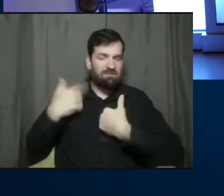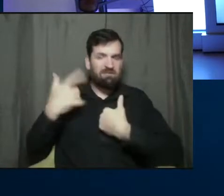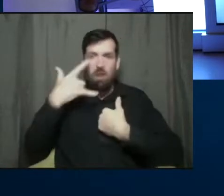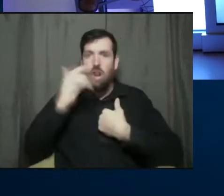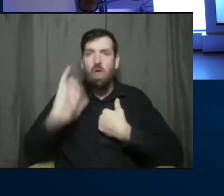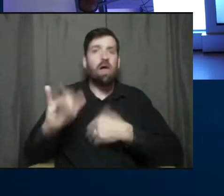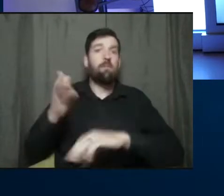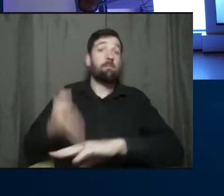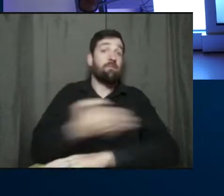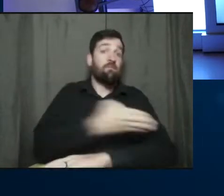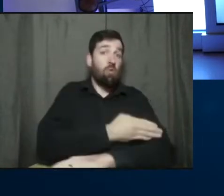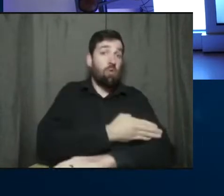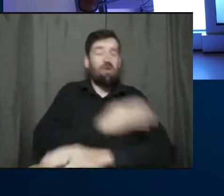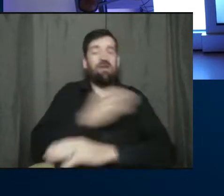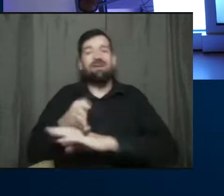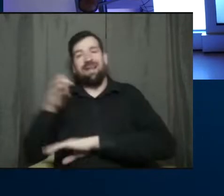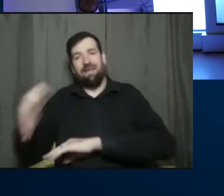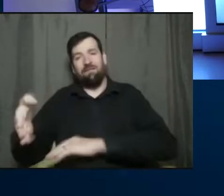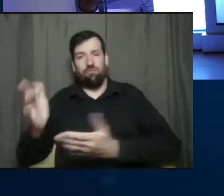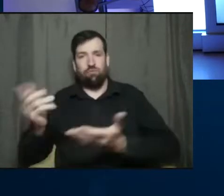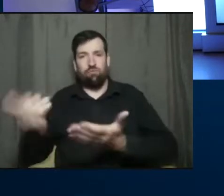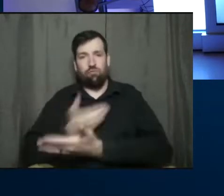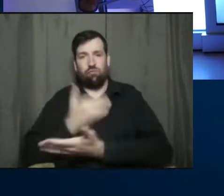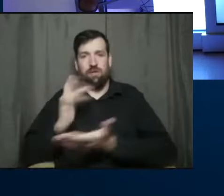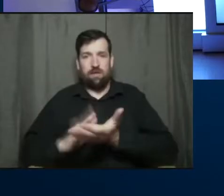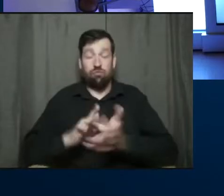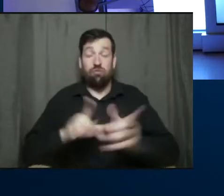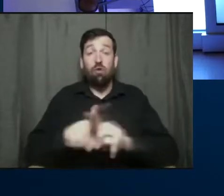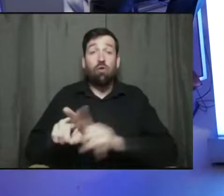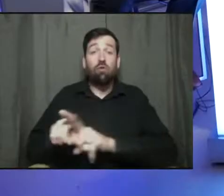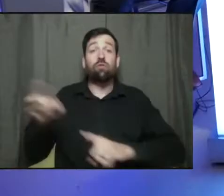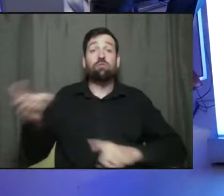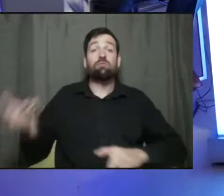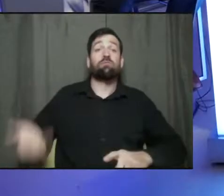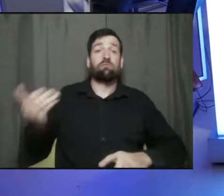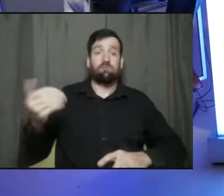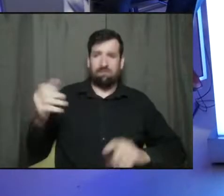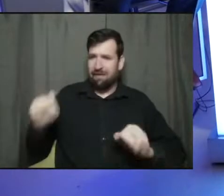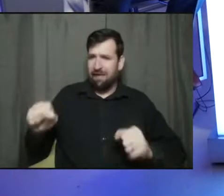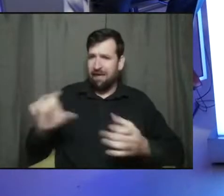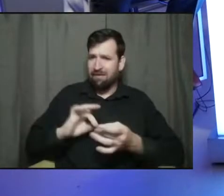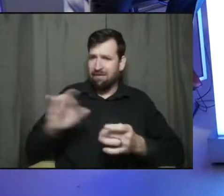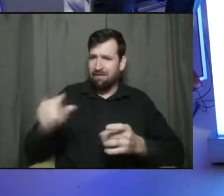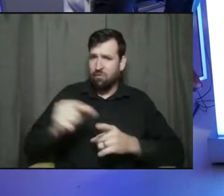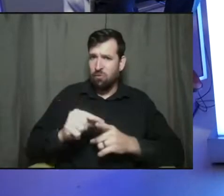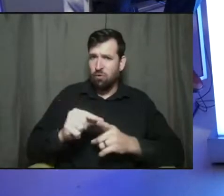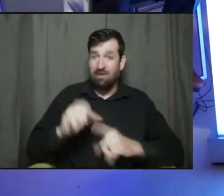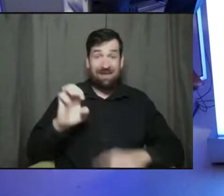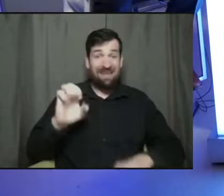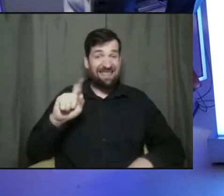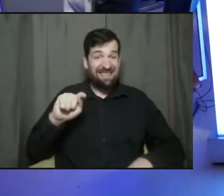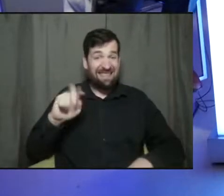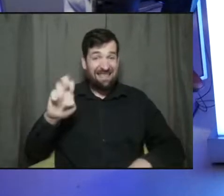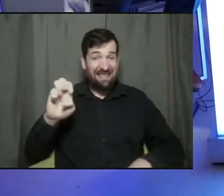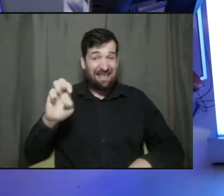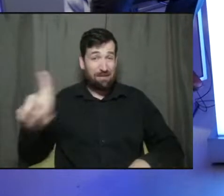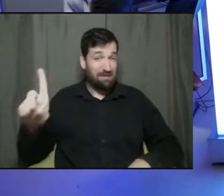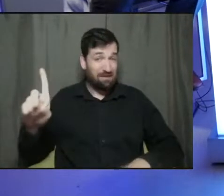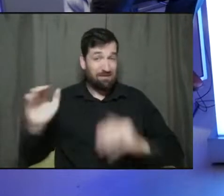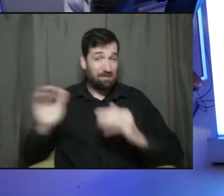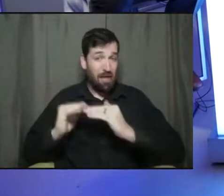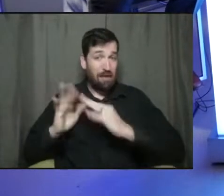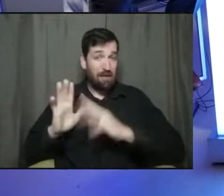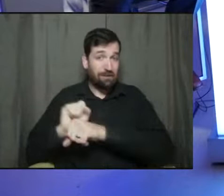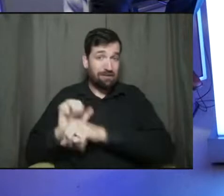this new medication. Also in studio is one of my, can I even say this word, esteemed colleagues,